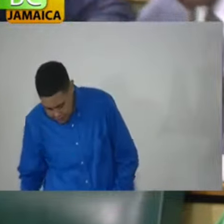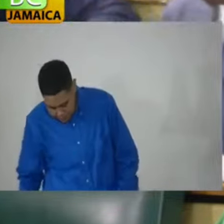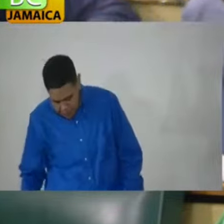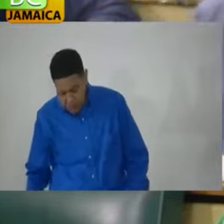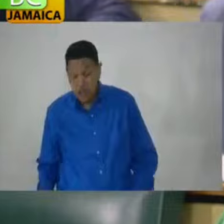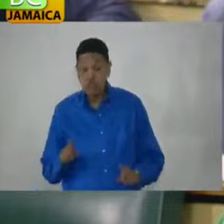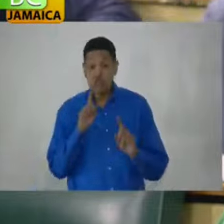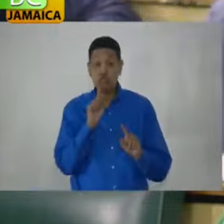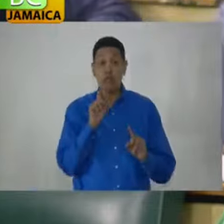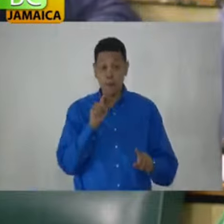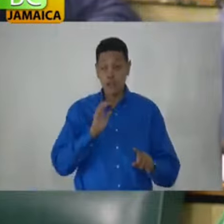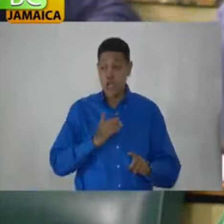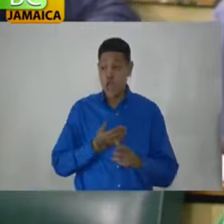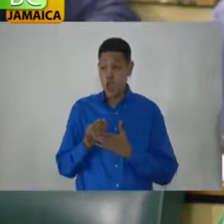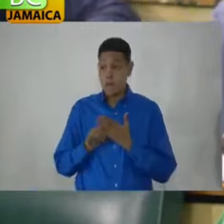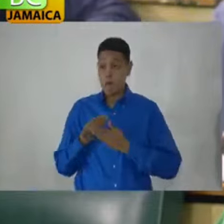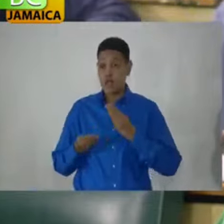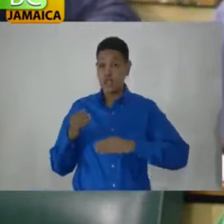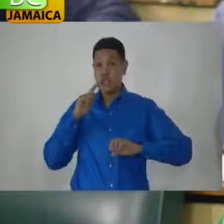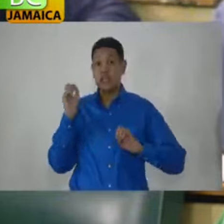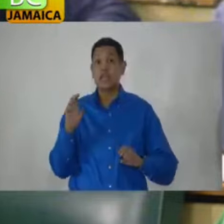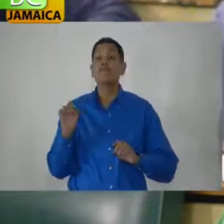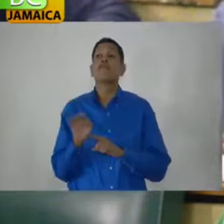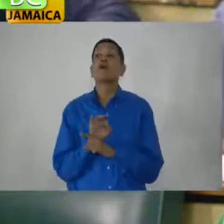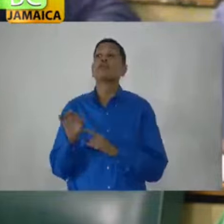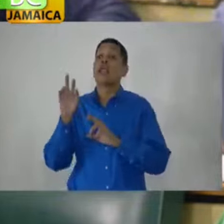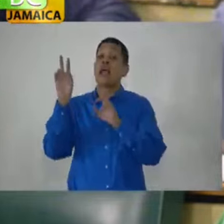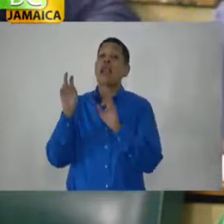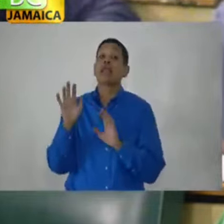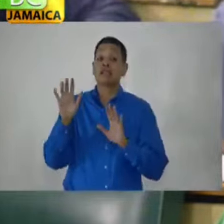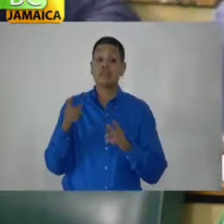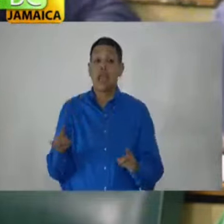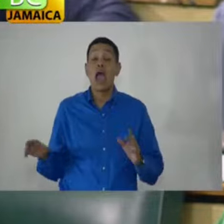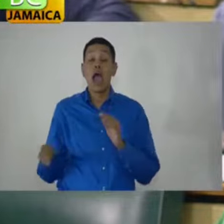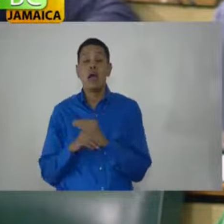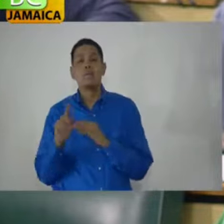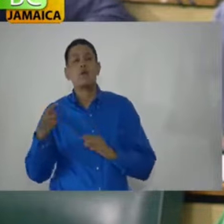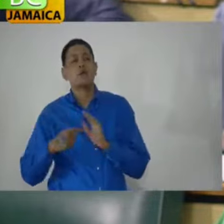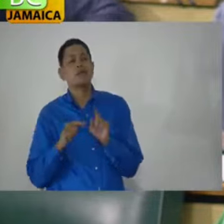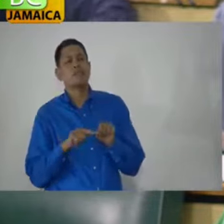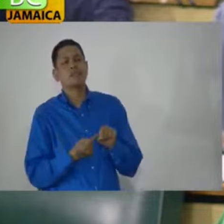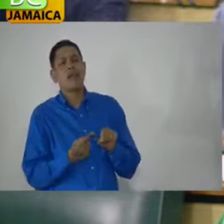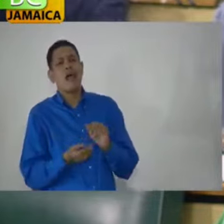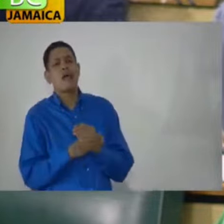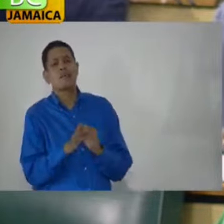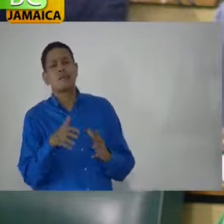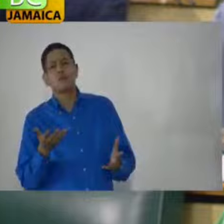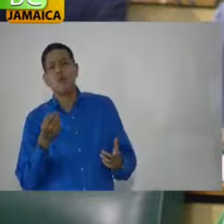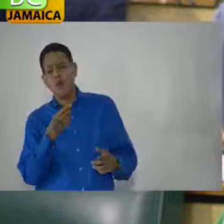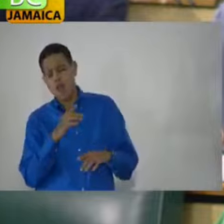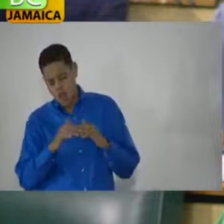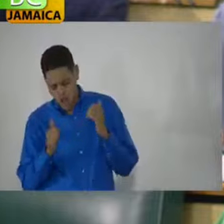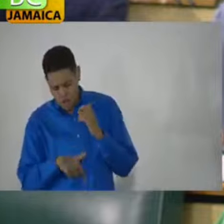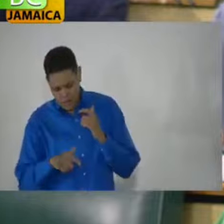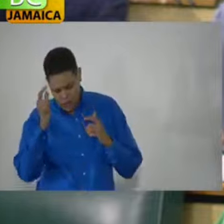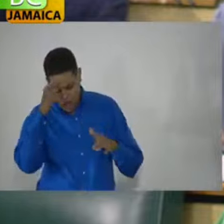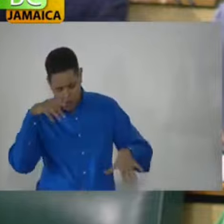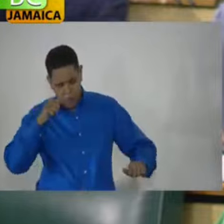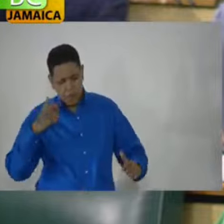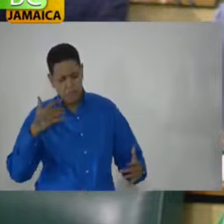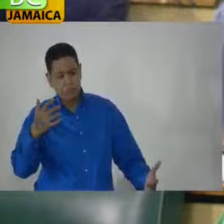our budget by functional classification only started under this